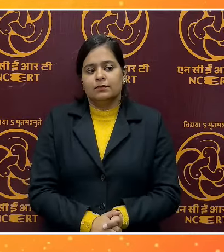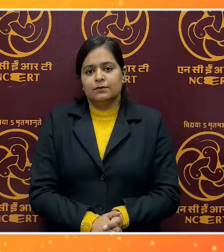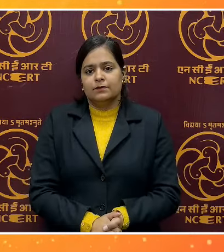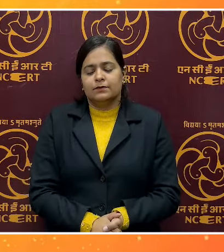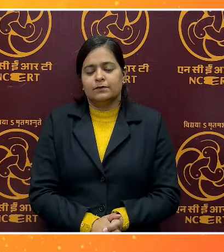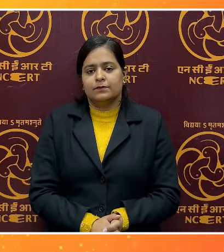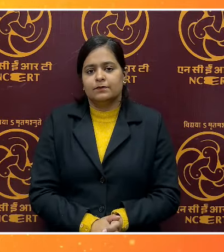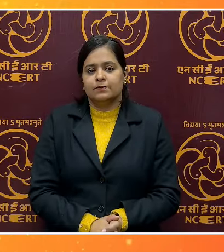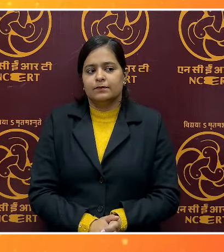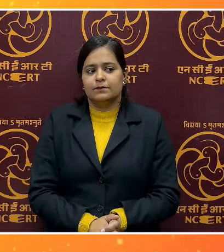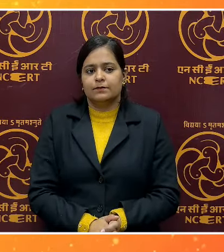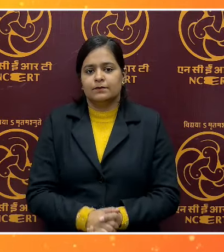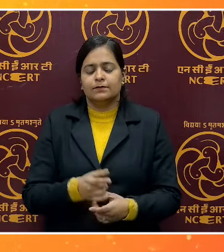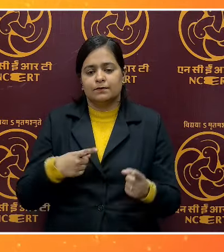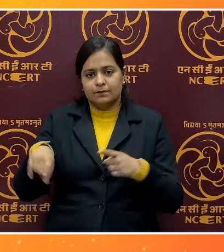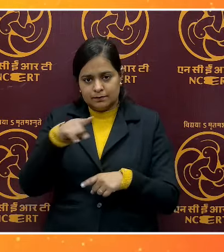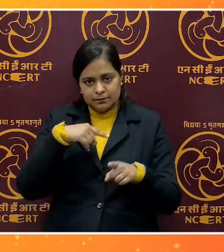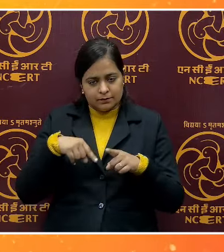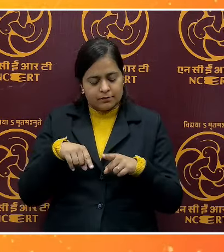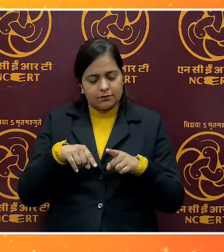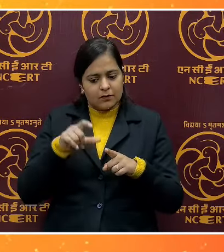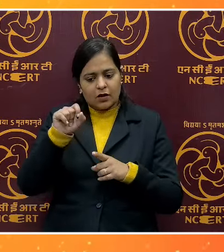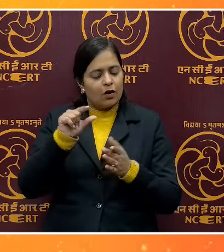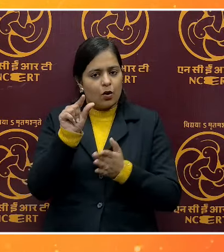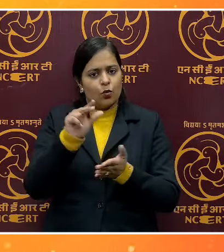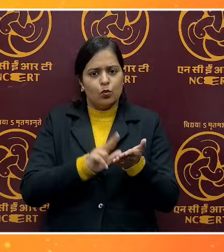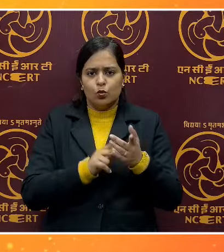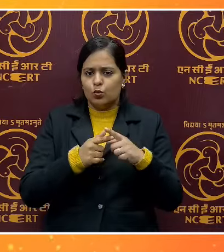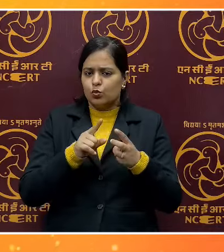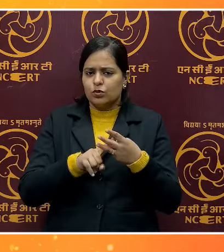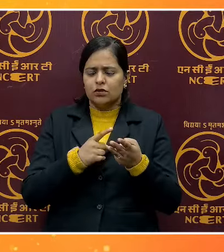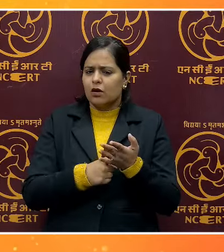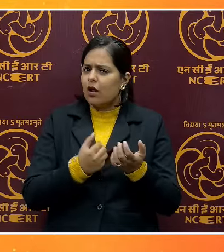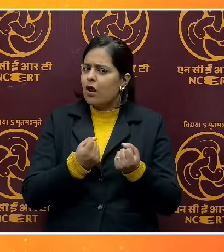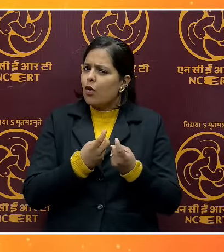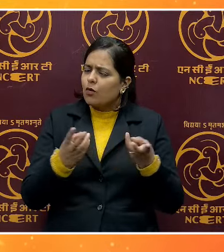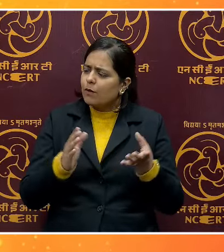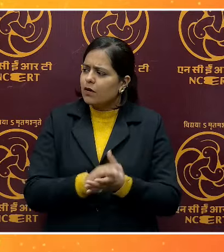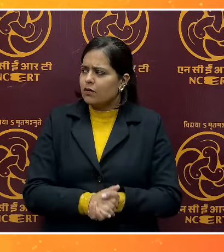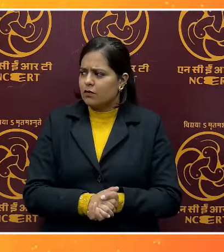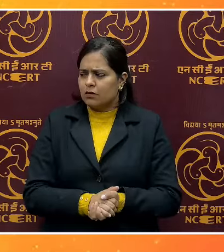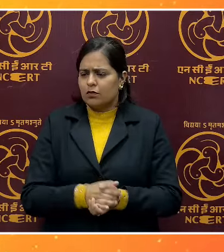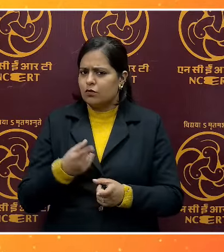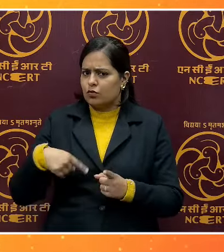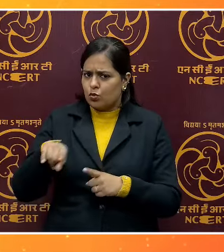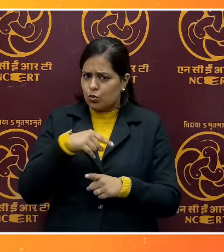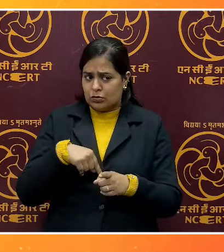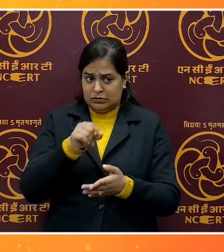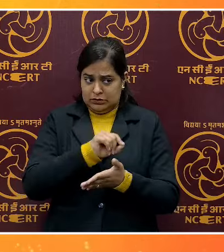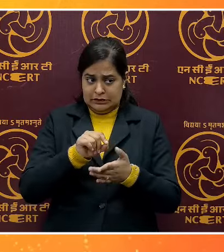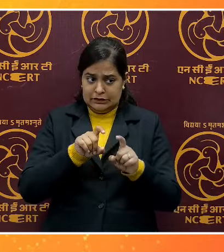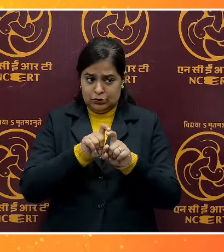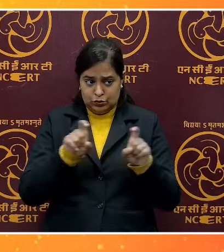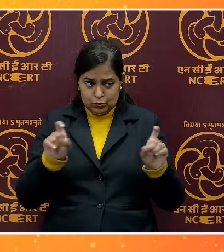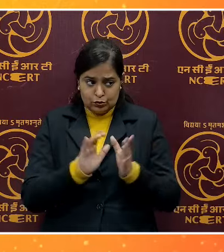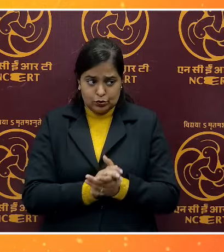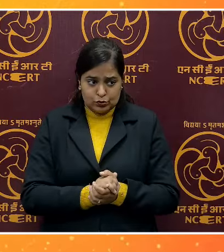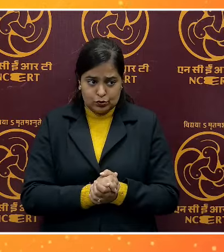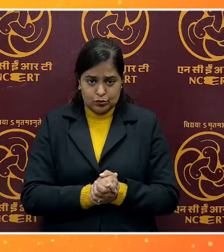How many counter ion there outside the bracket? There try not to be written,